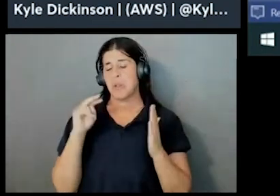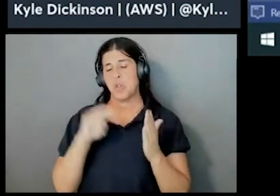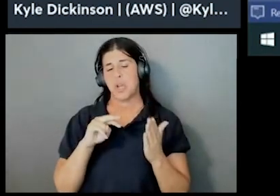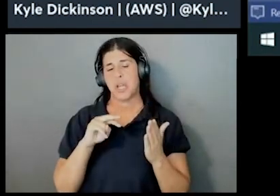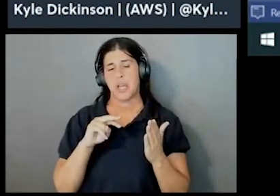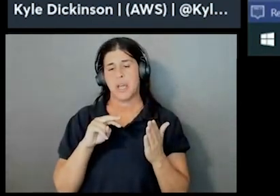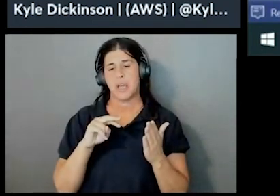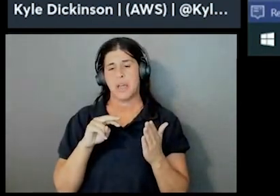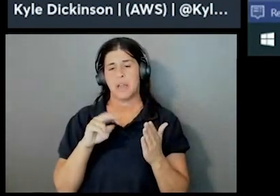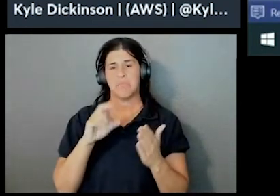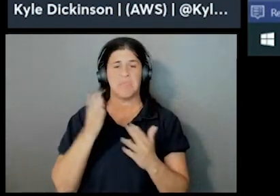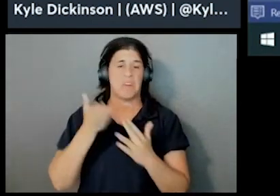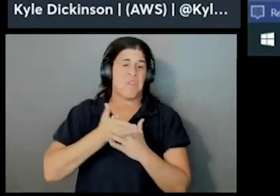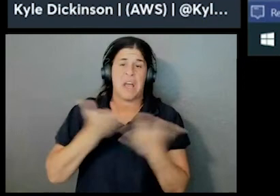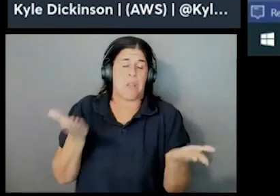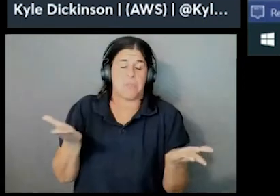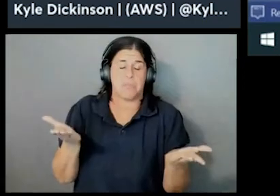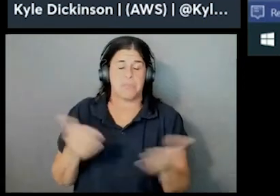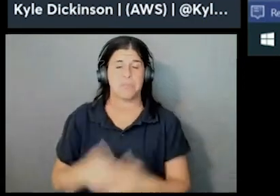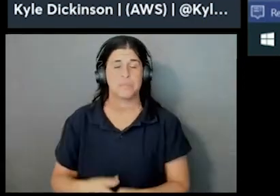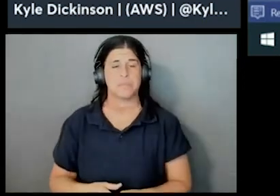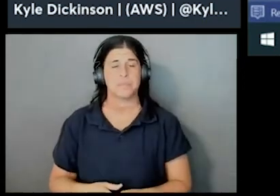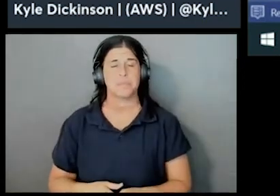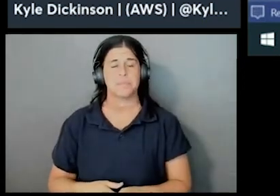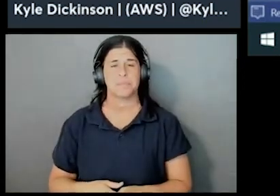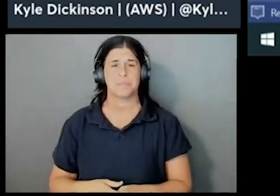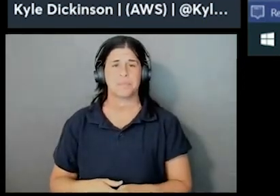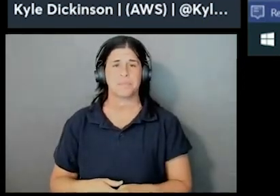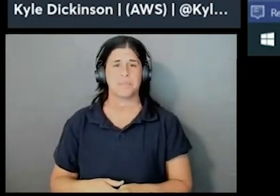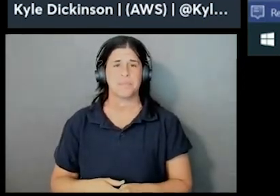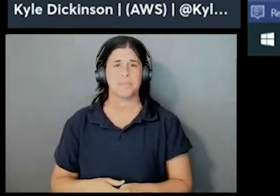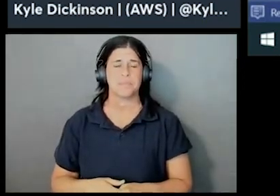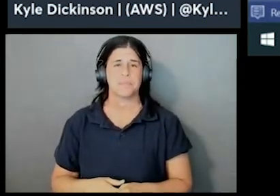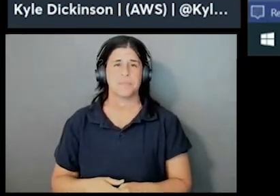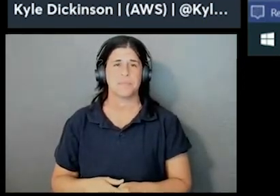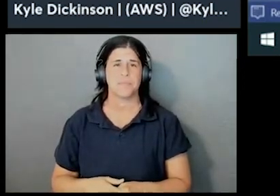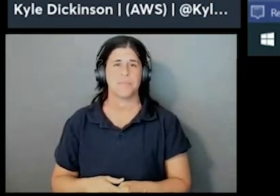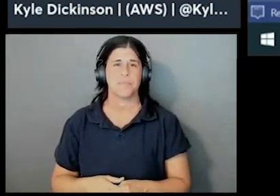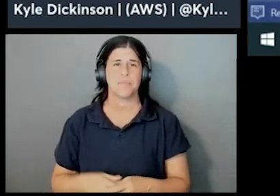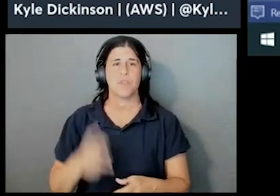file. So here you can kind of see like the changes that were made